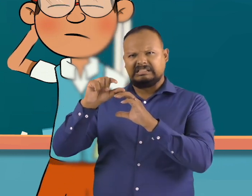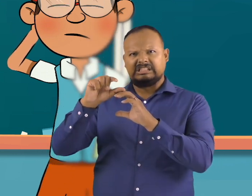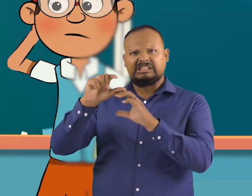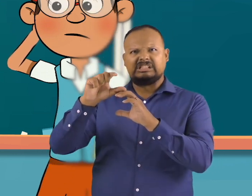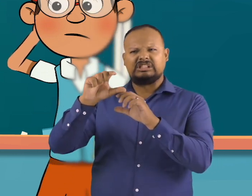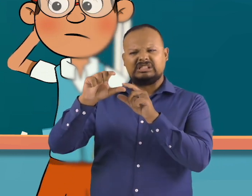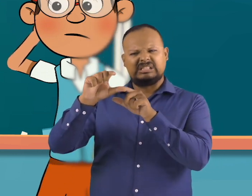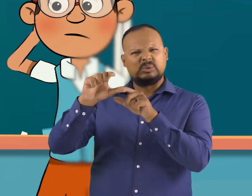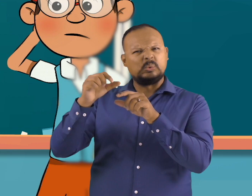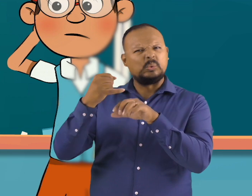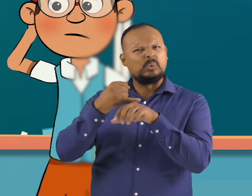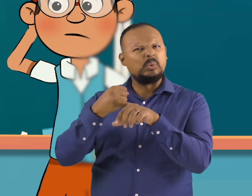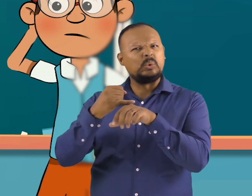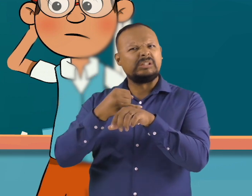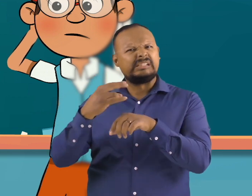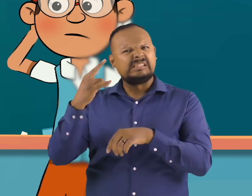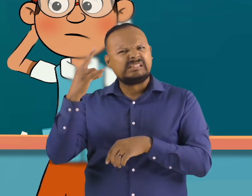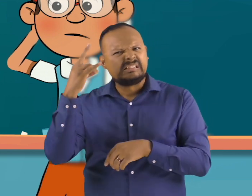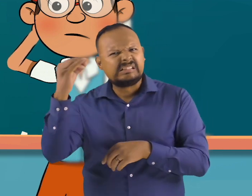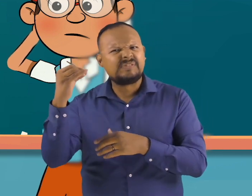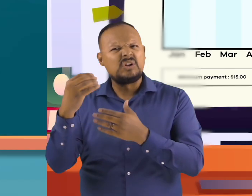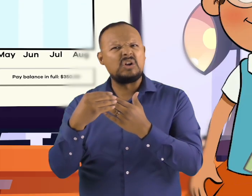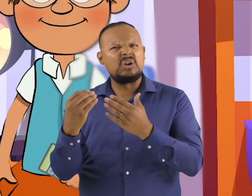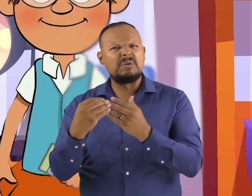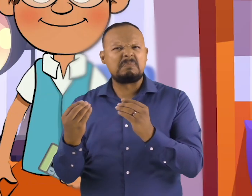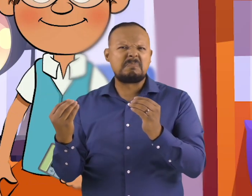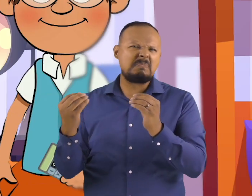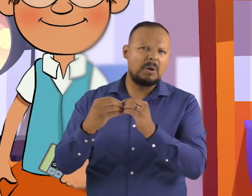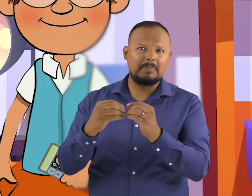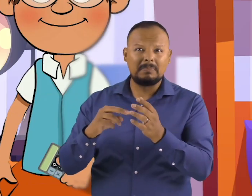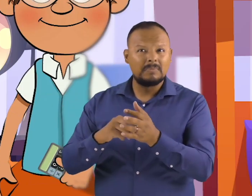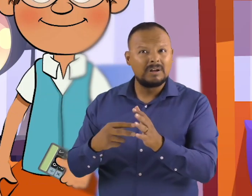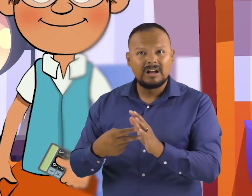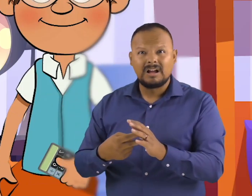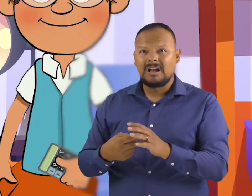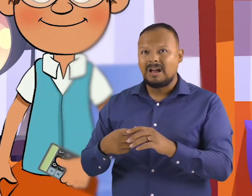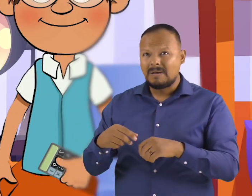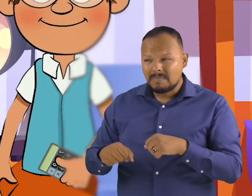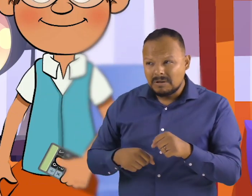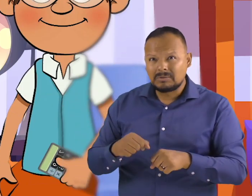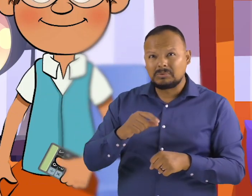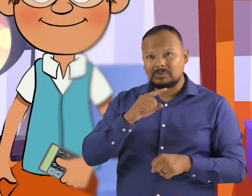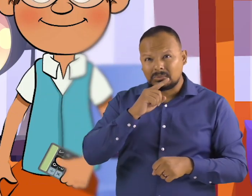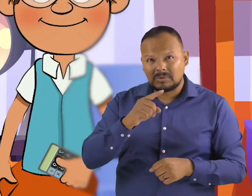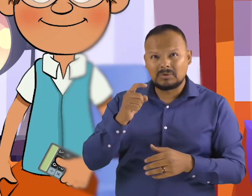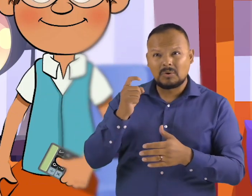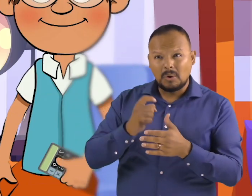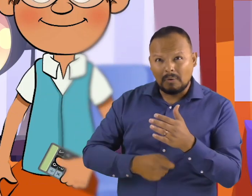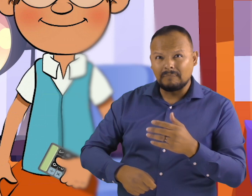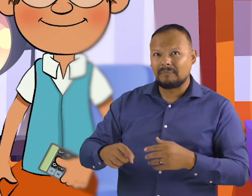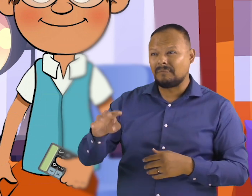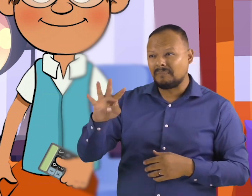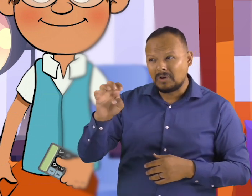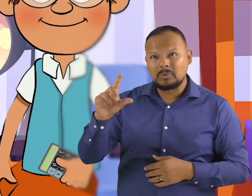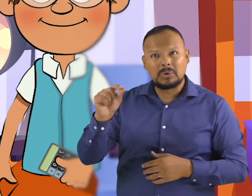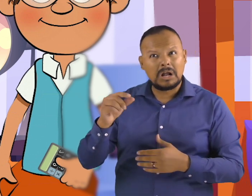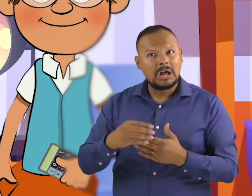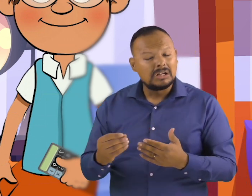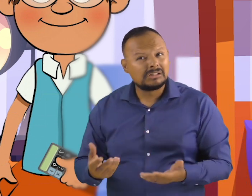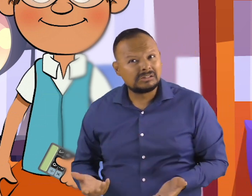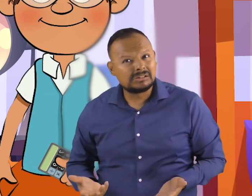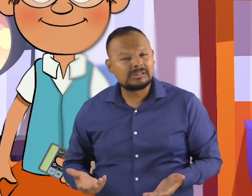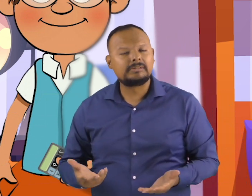because of interest charges however if frankie is able to pay off the whole amount of